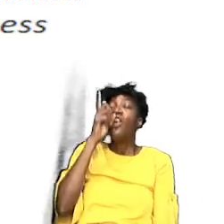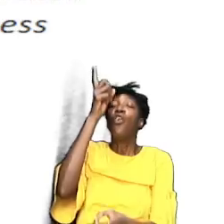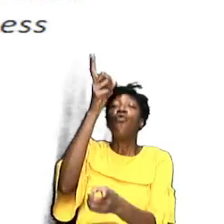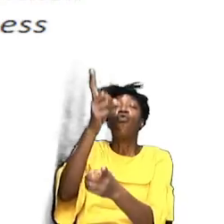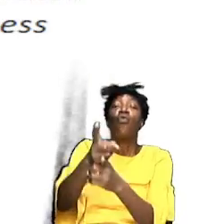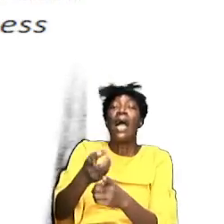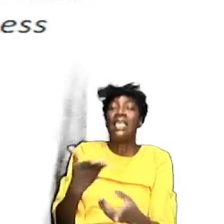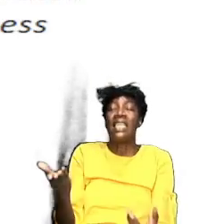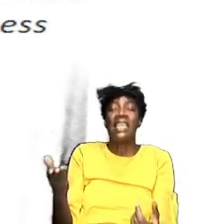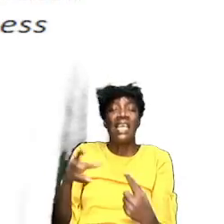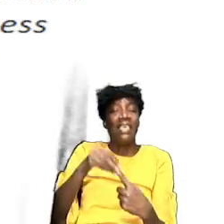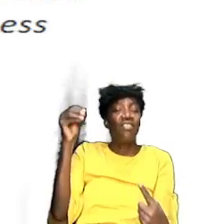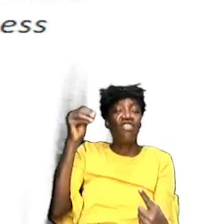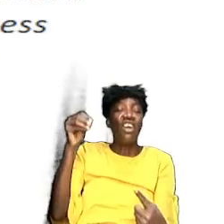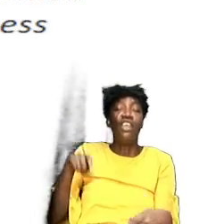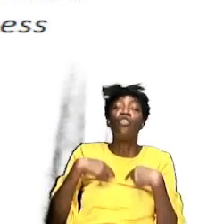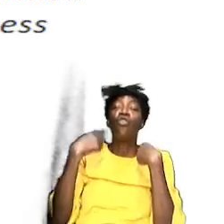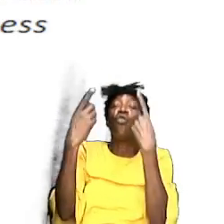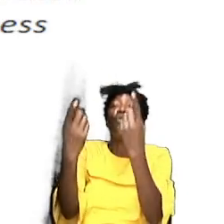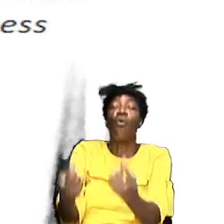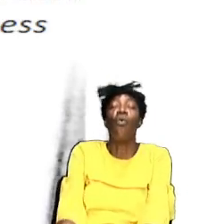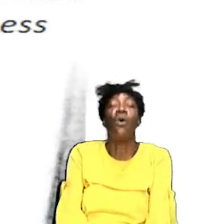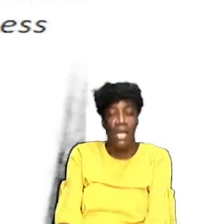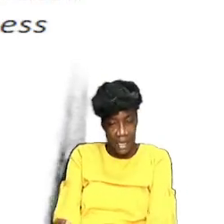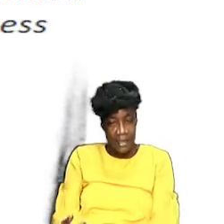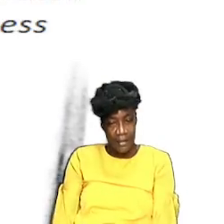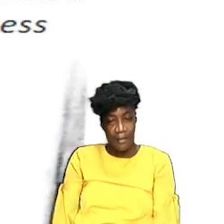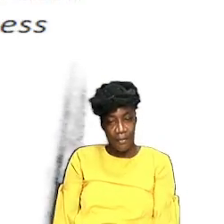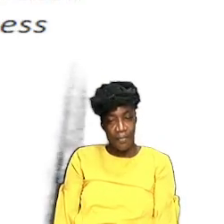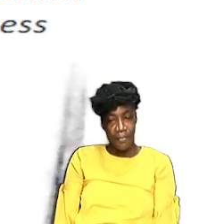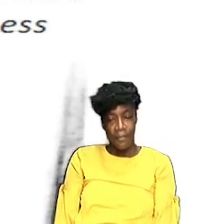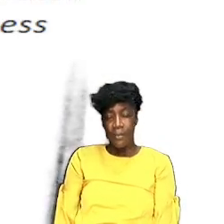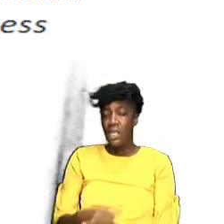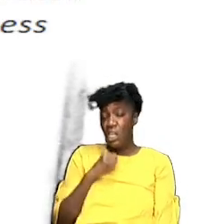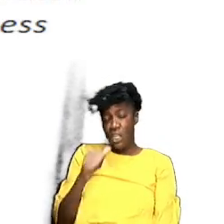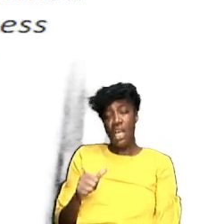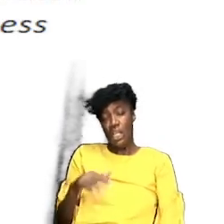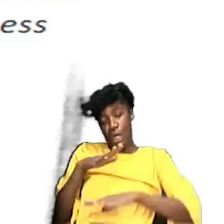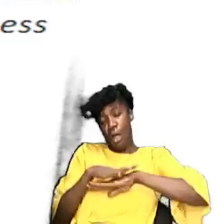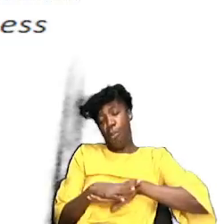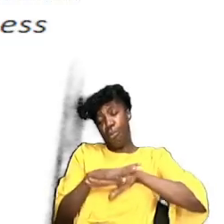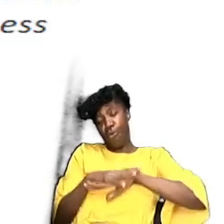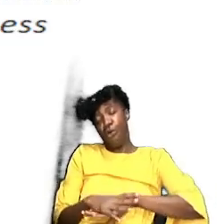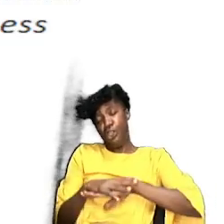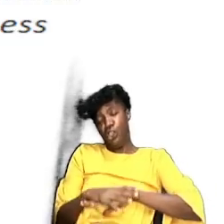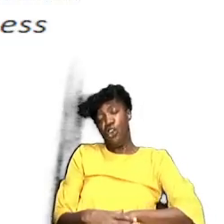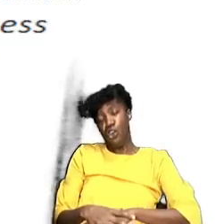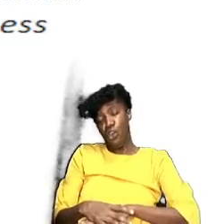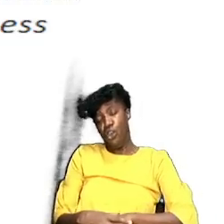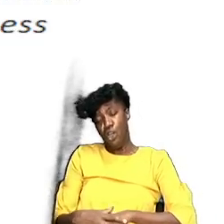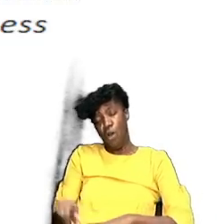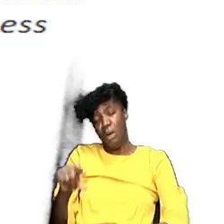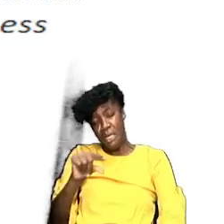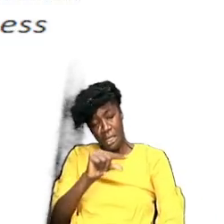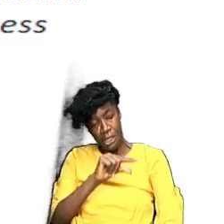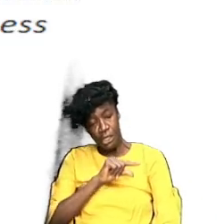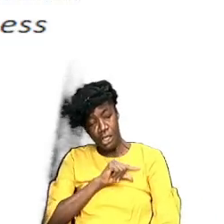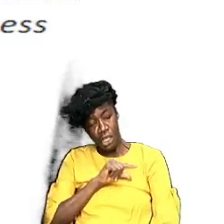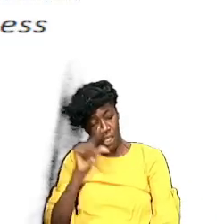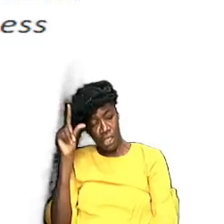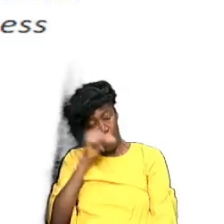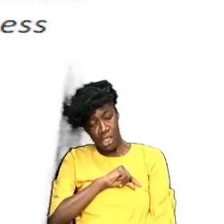righteous decisions going forward, amen, and I'm not cowed down by the guilt of what took place